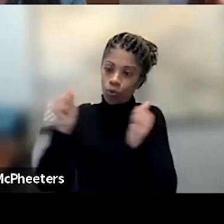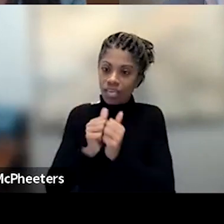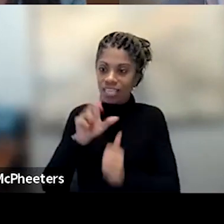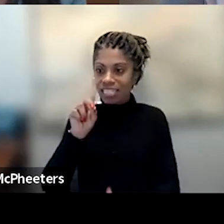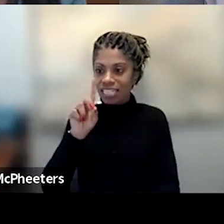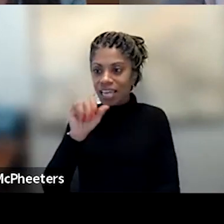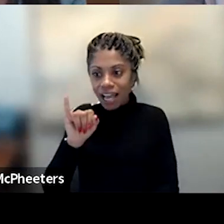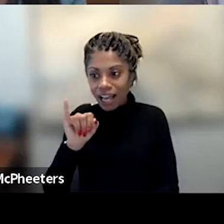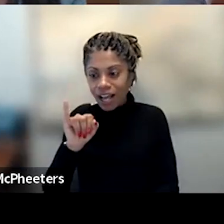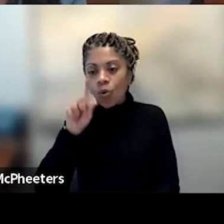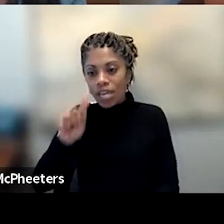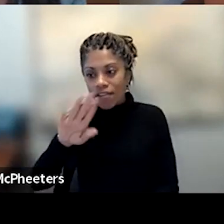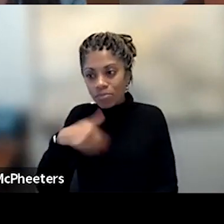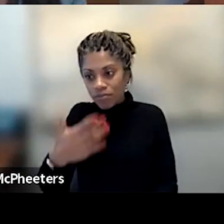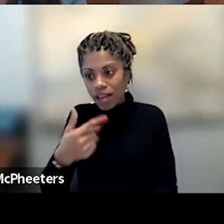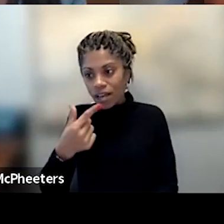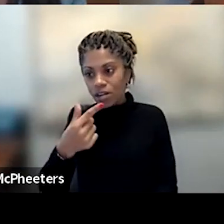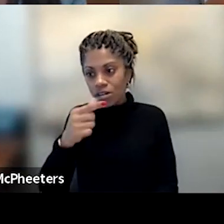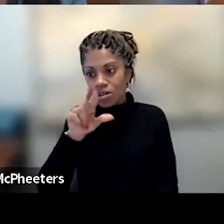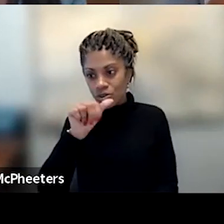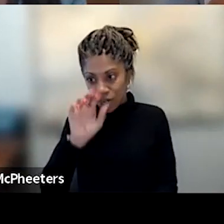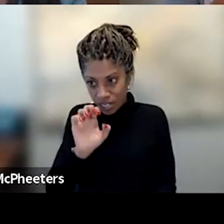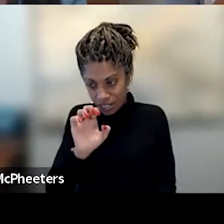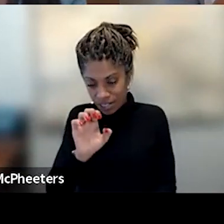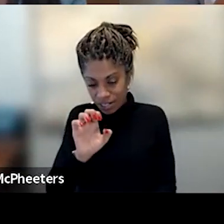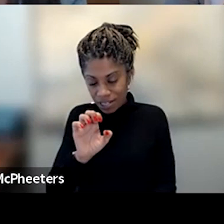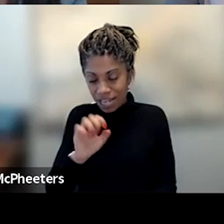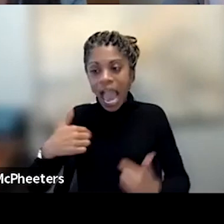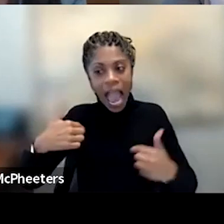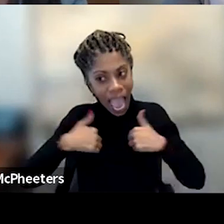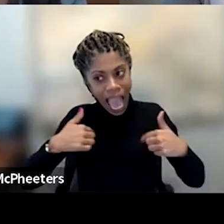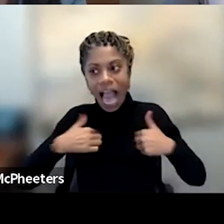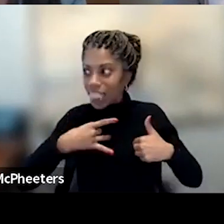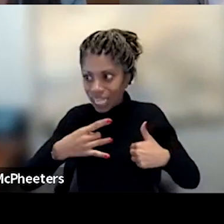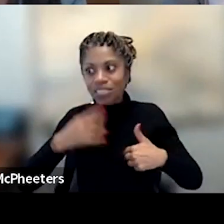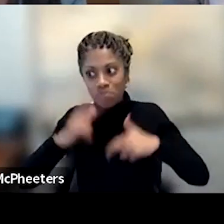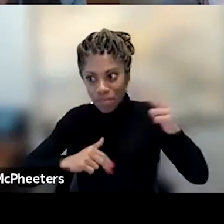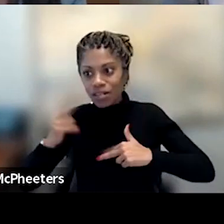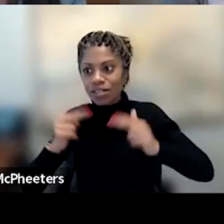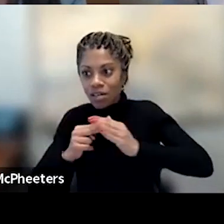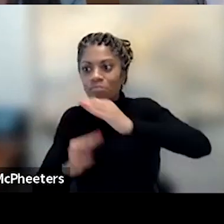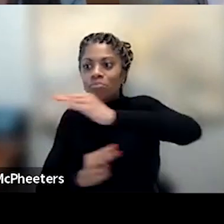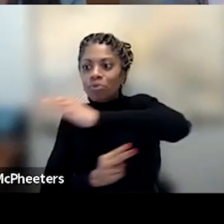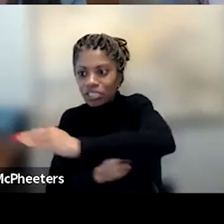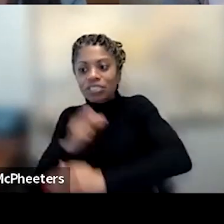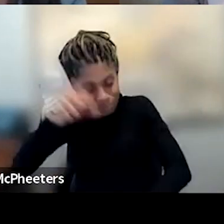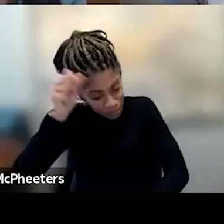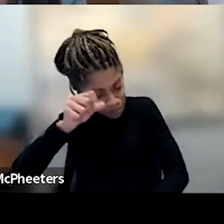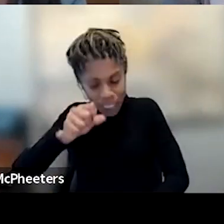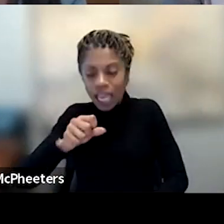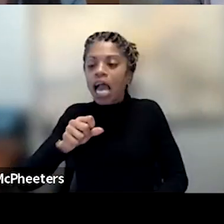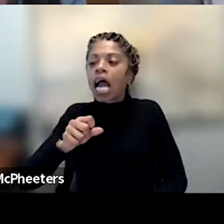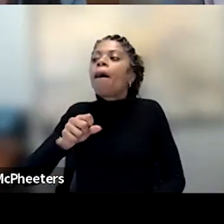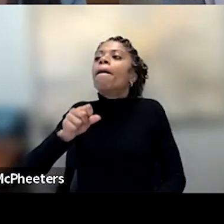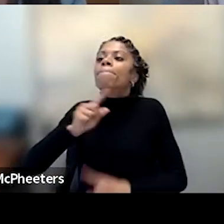say, okay, if I'm gonna be a bridge builder, I may be triggered in this moment by what you just said, but the communities that we serve, them being